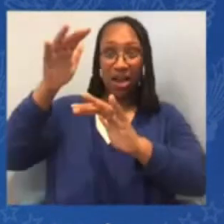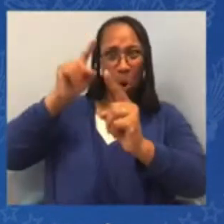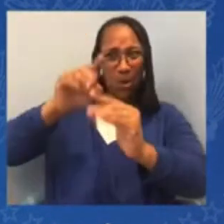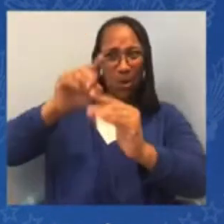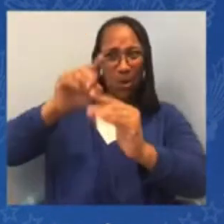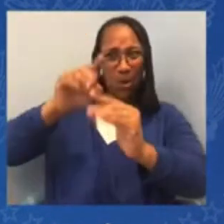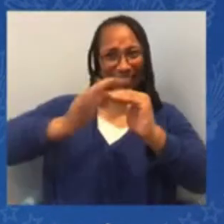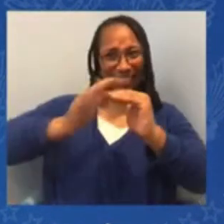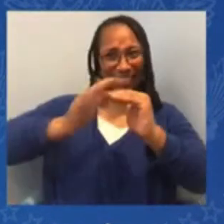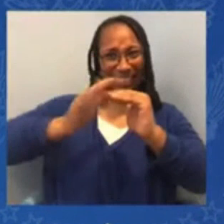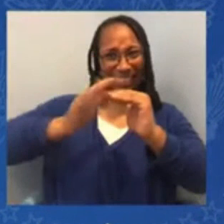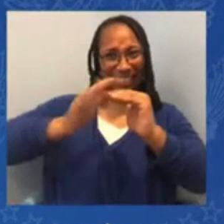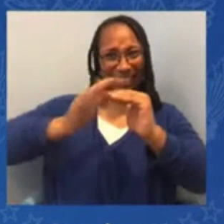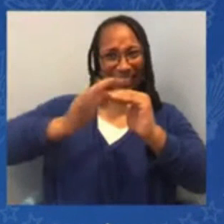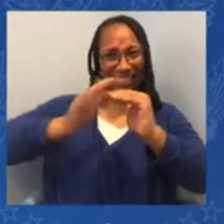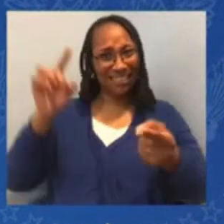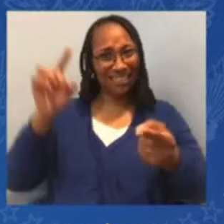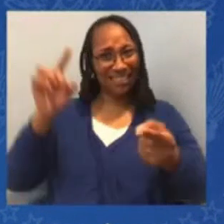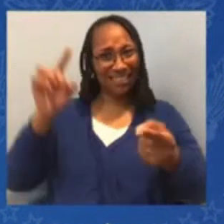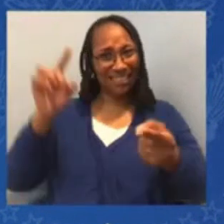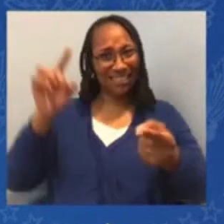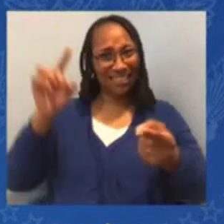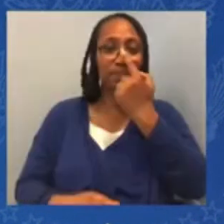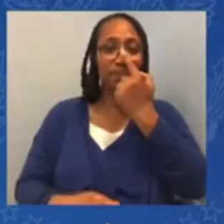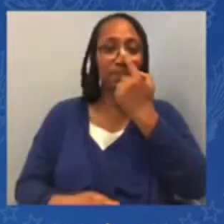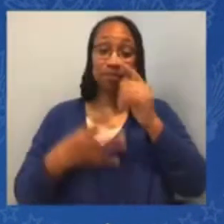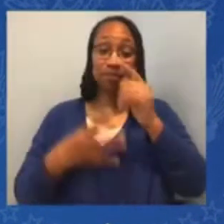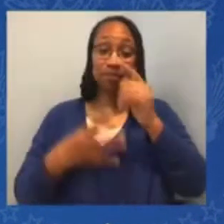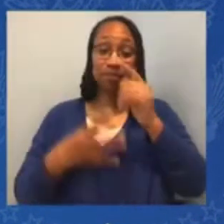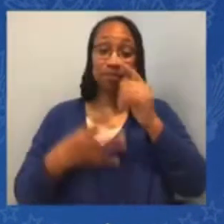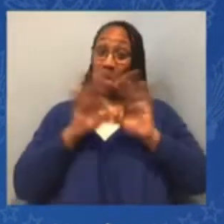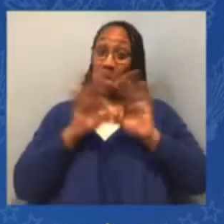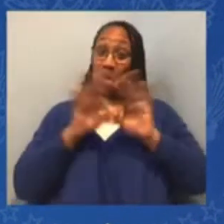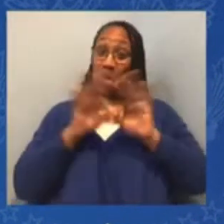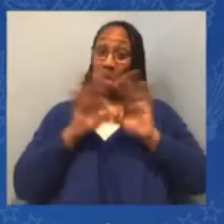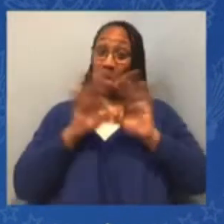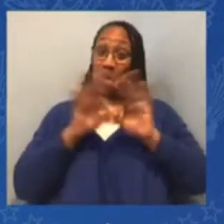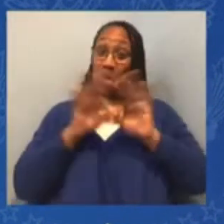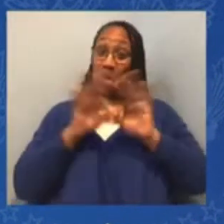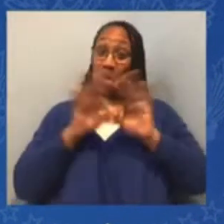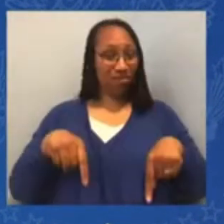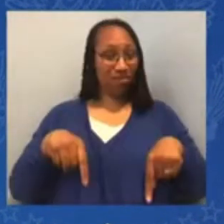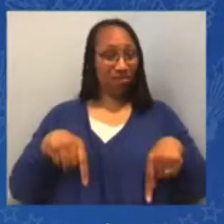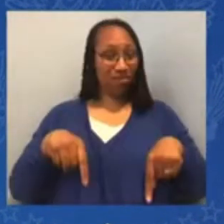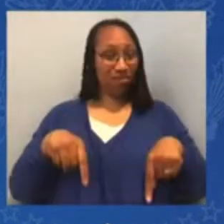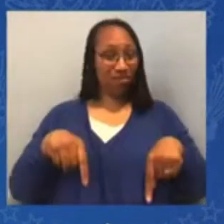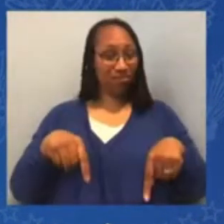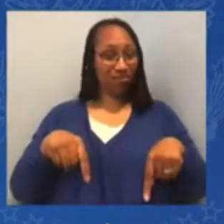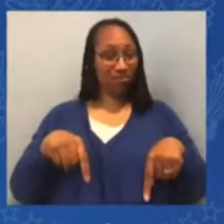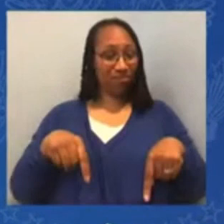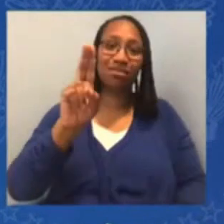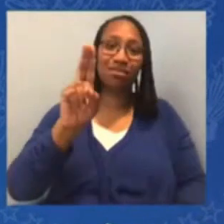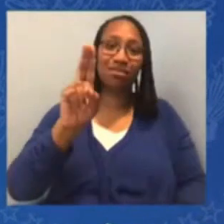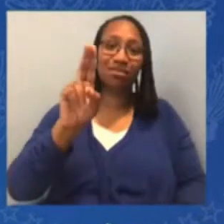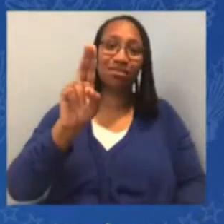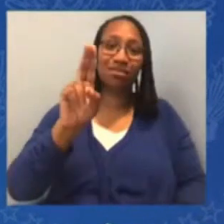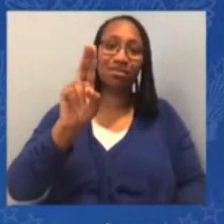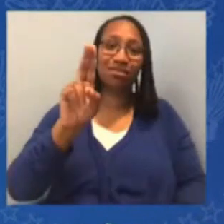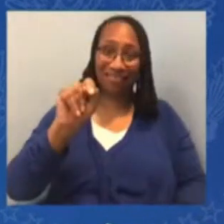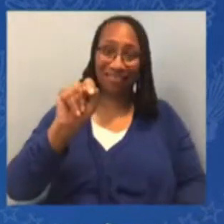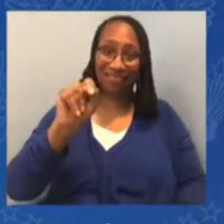The following message. 1 year ago, we did come together. We did hear the call for too